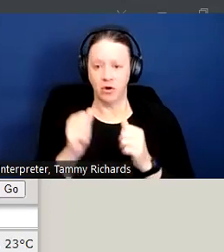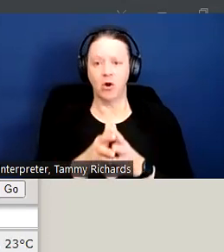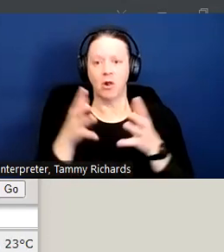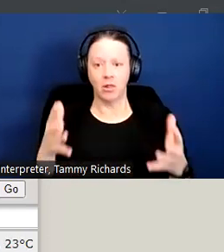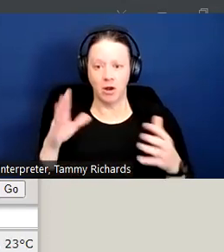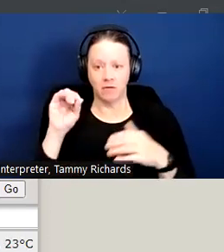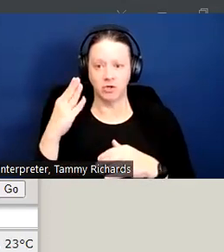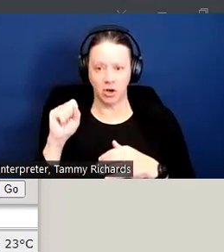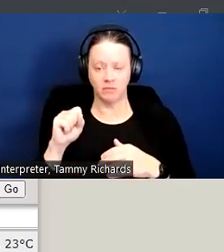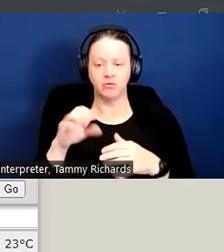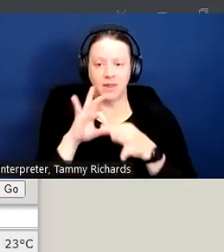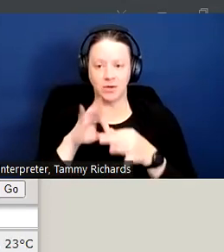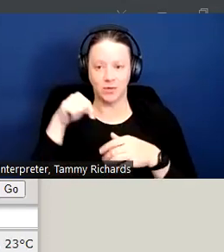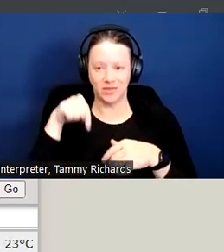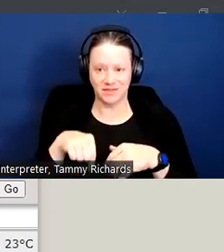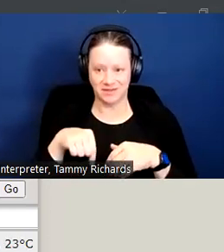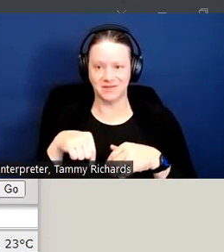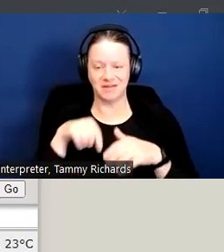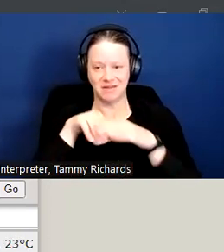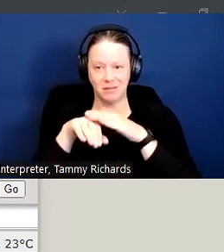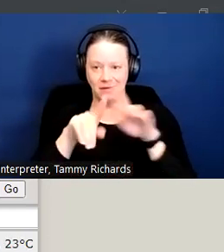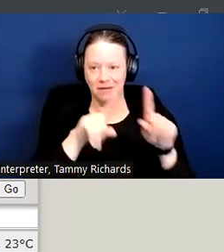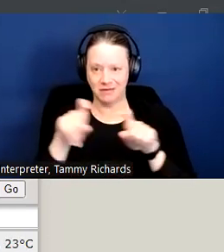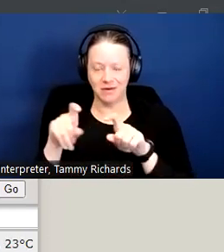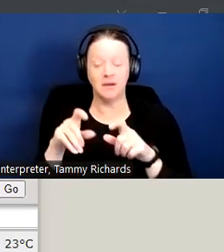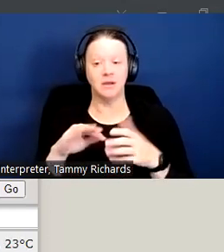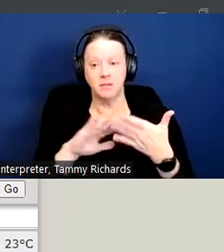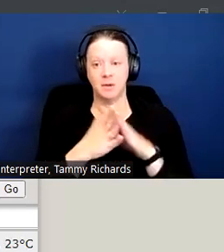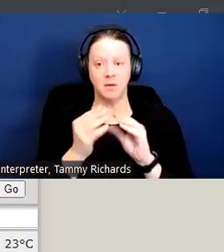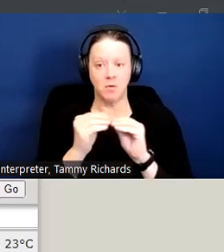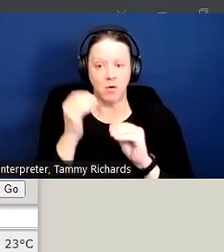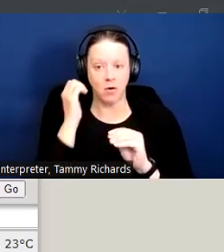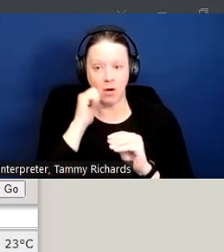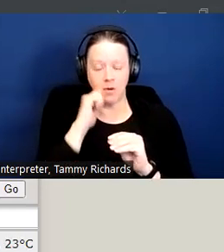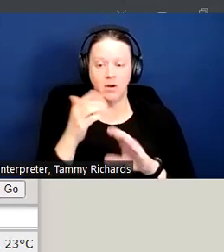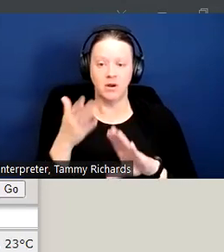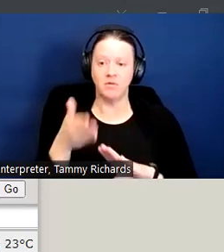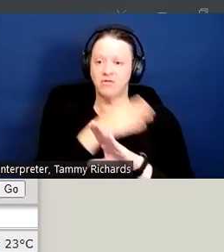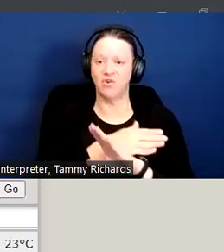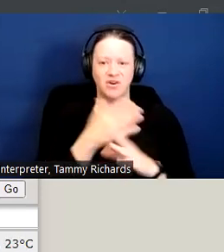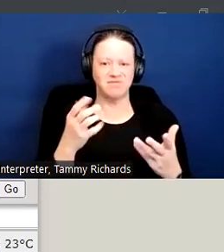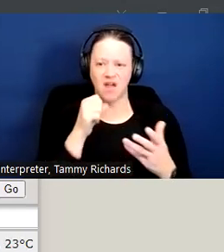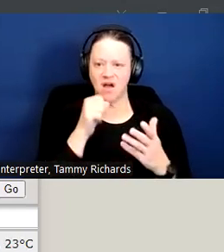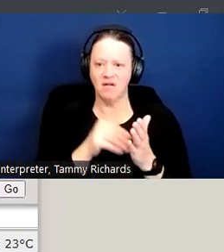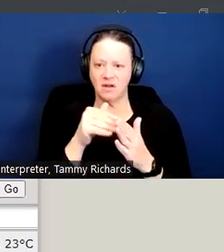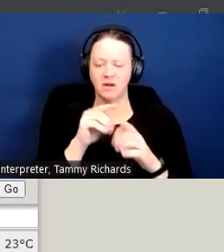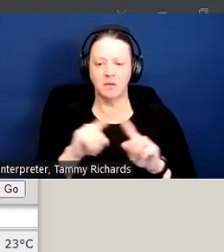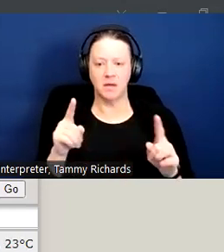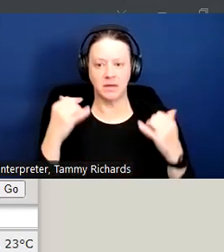this. It's becoming more common. Before it wasn't so much, but